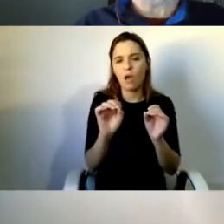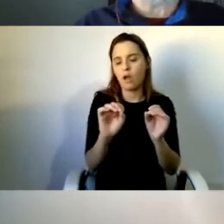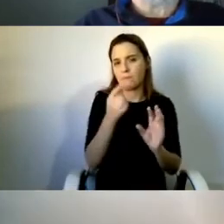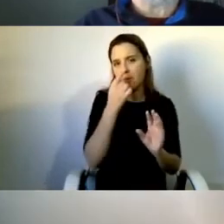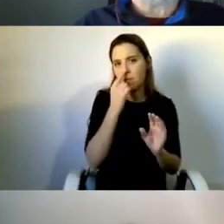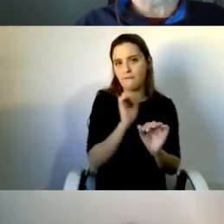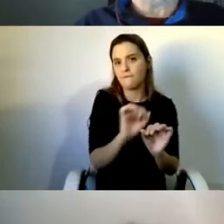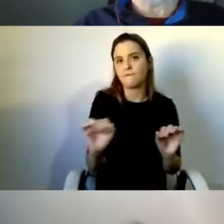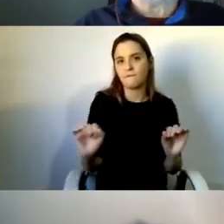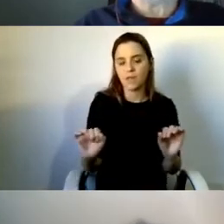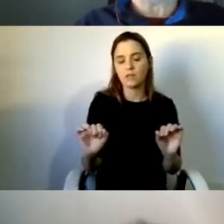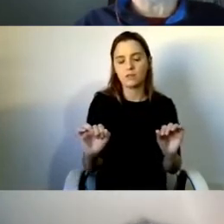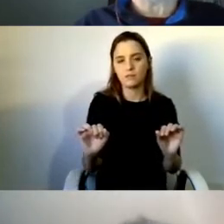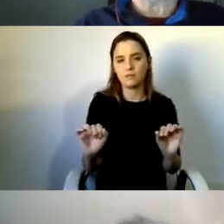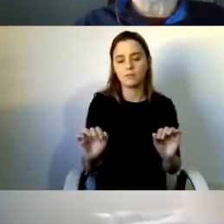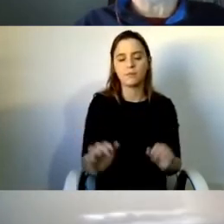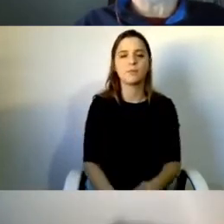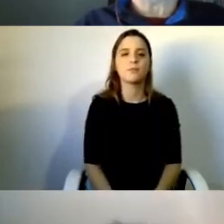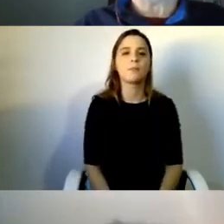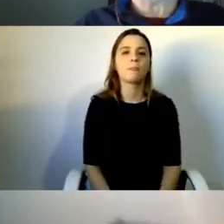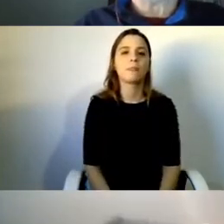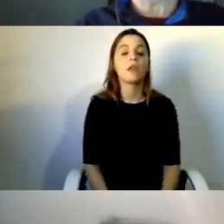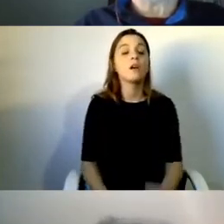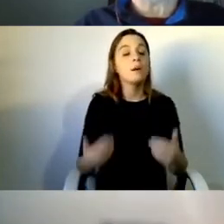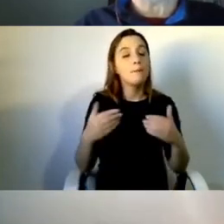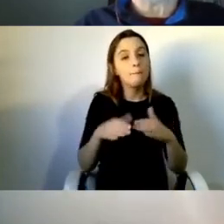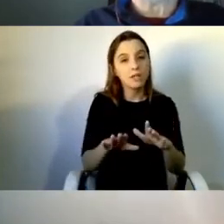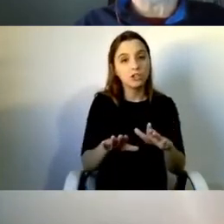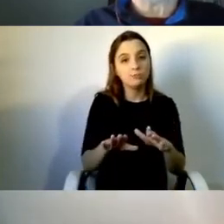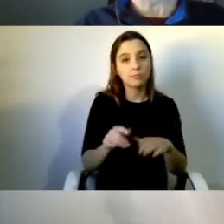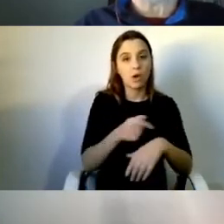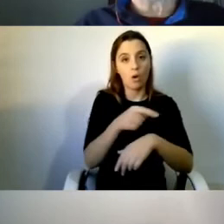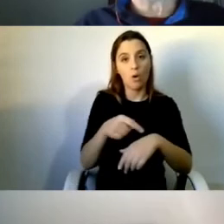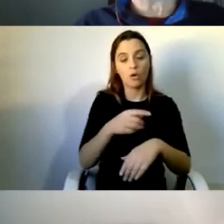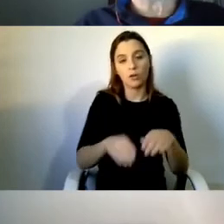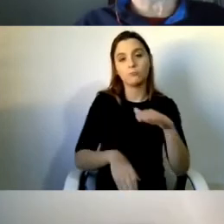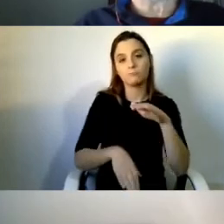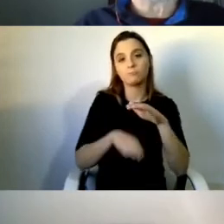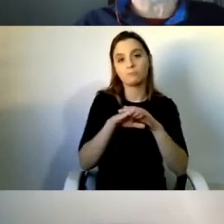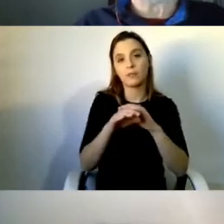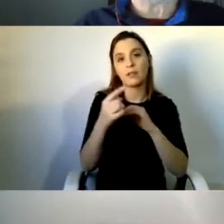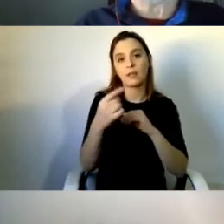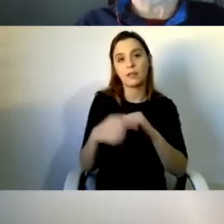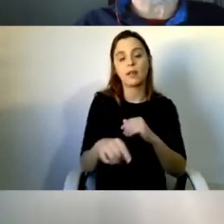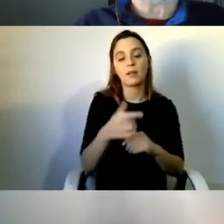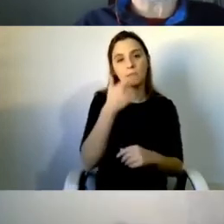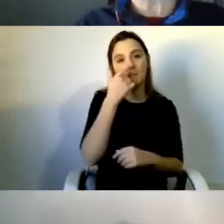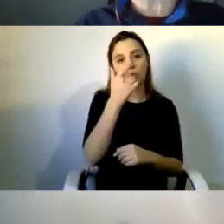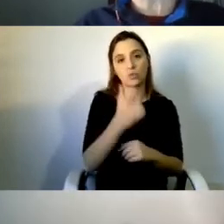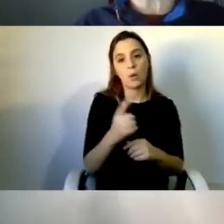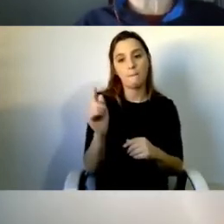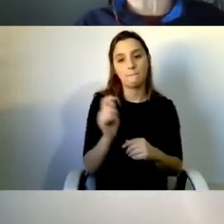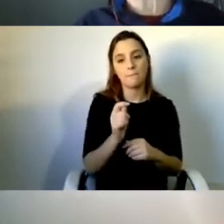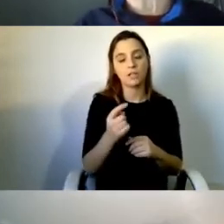the number of hours which were allocated to the person for the month. So if I